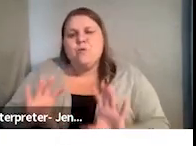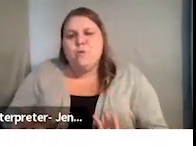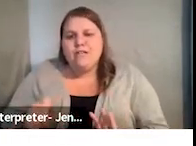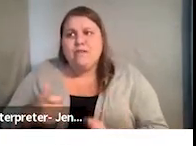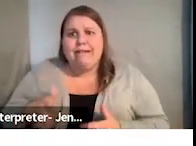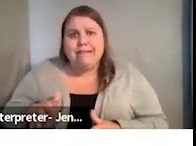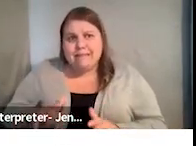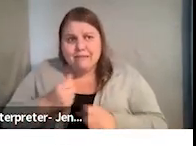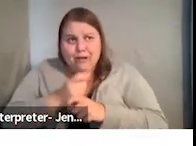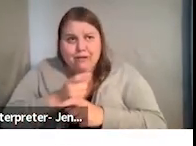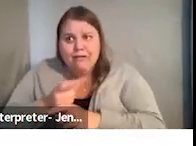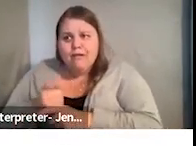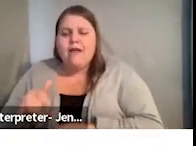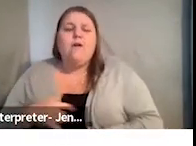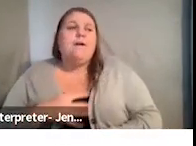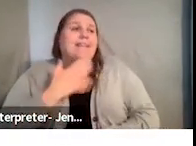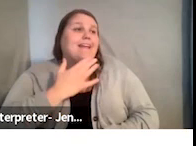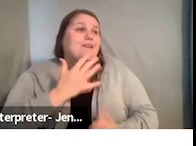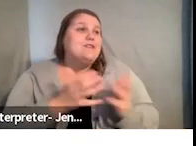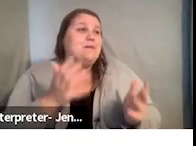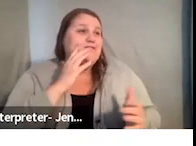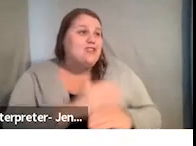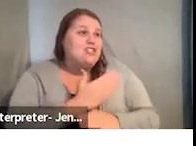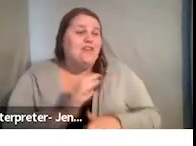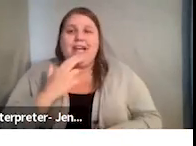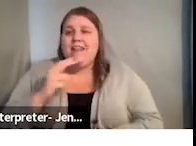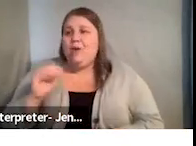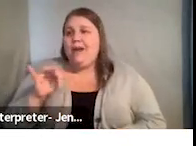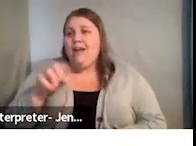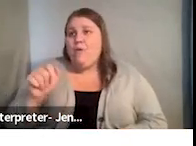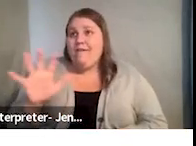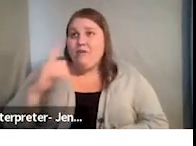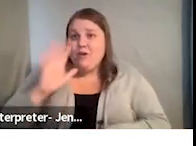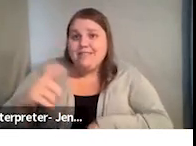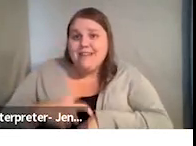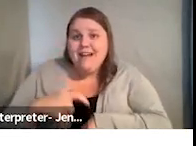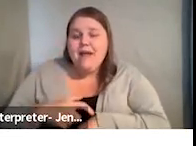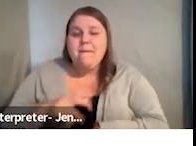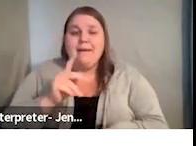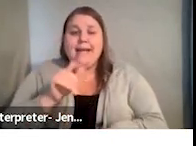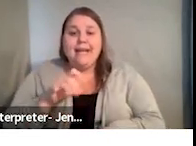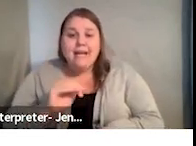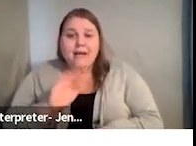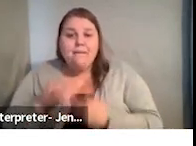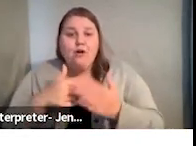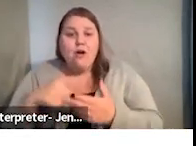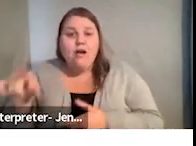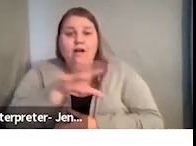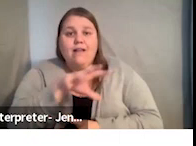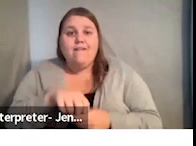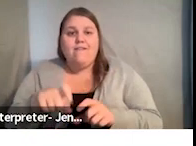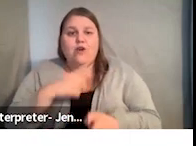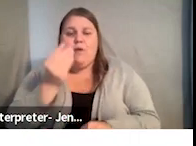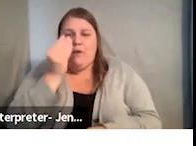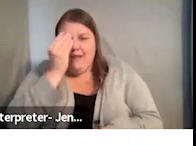Okay. you. Thank Yeah. you so much for sharing. Thank you, Nyoka, for your time. Absolutely. Kim and, folks on the call, I do want to